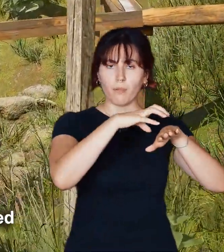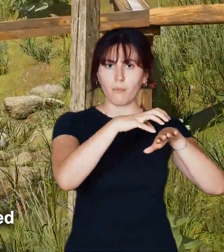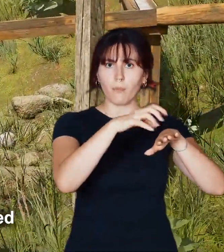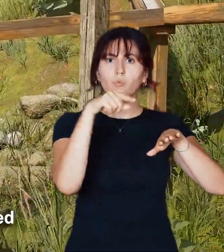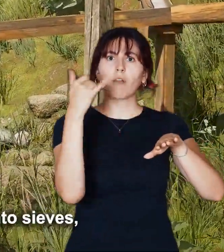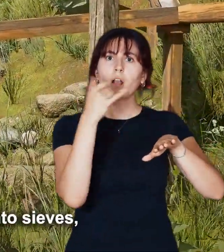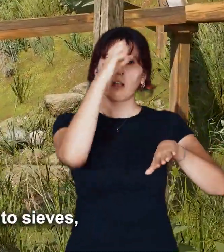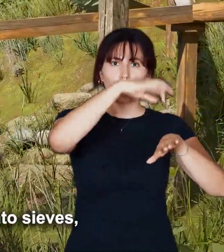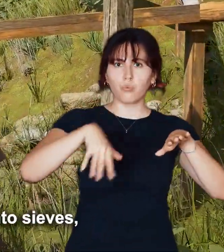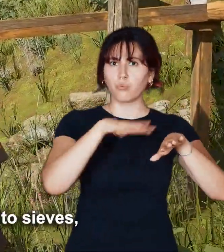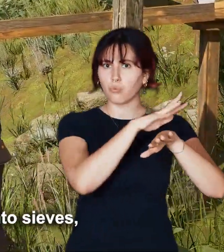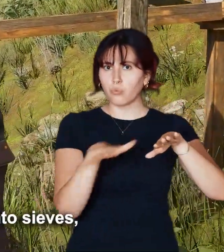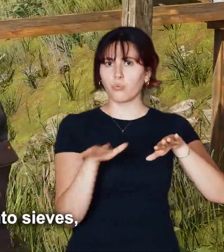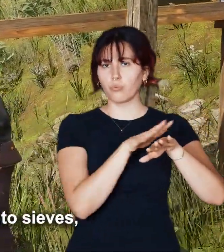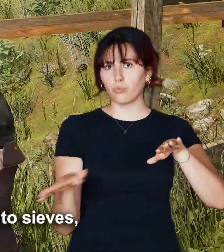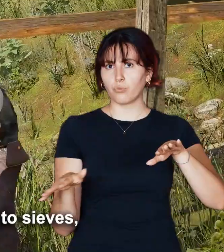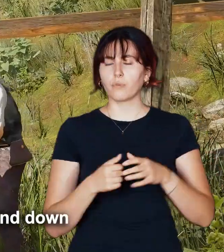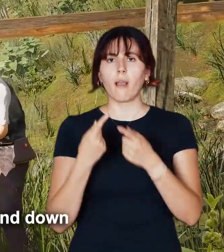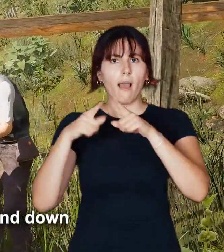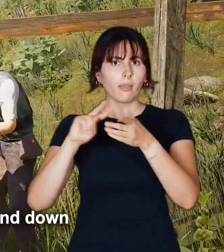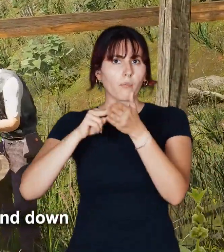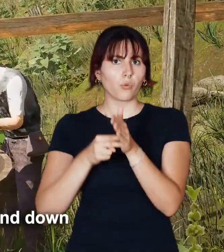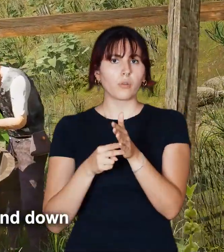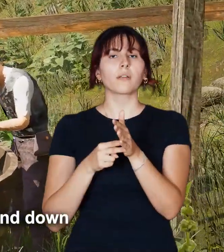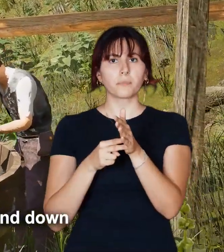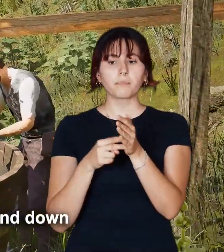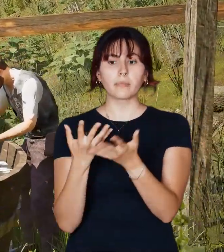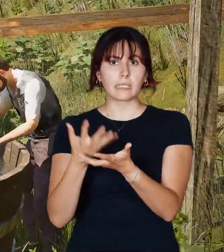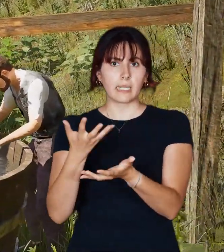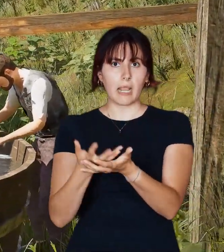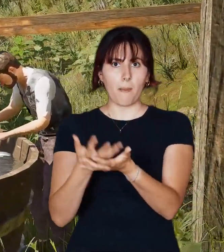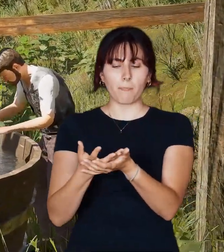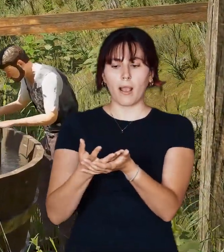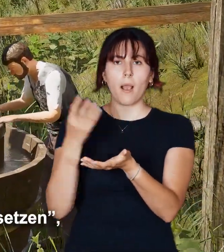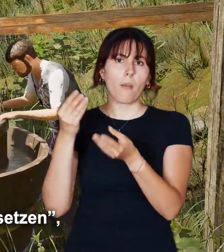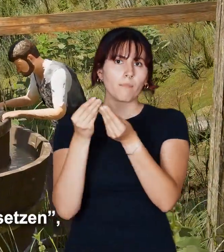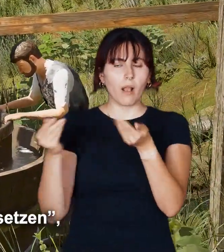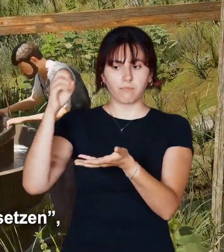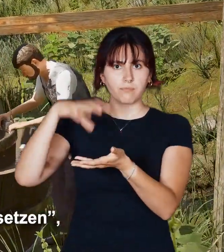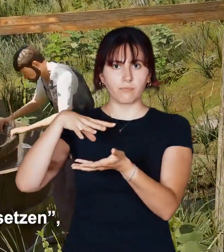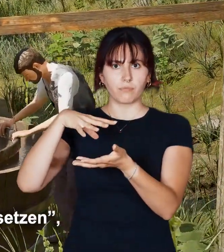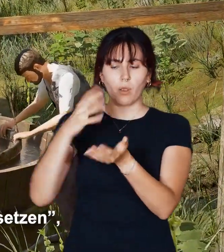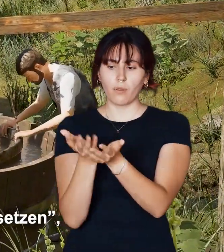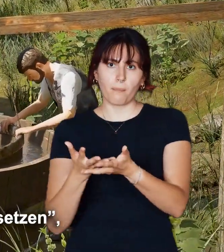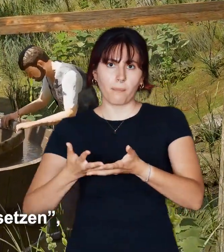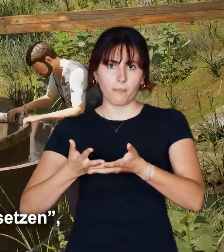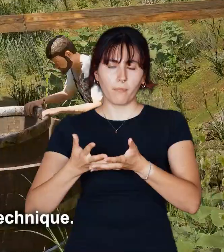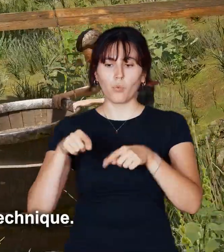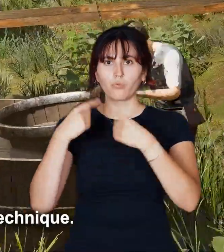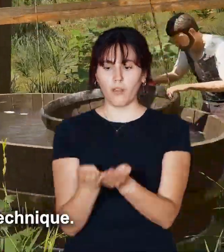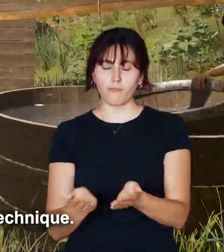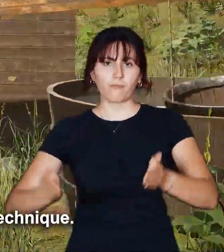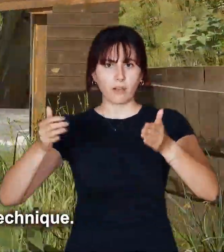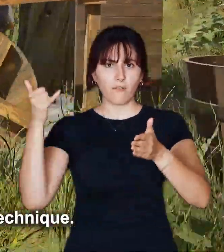Another method involved placing the crushed material onto sieves, which were moved jerkily up and down in water-filled barrels during the so-called stooksetzen, a